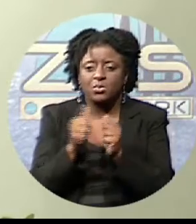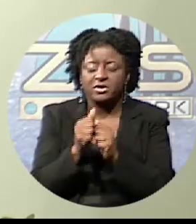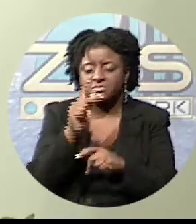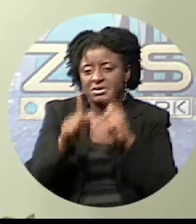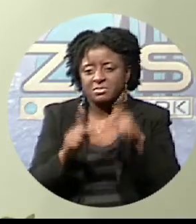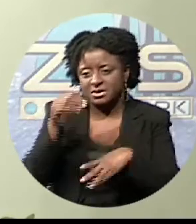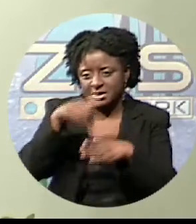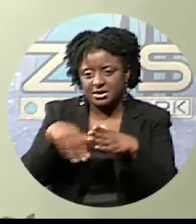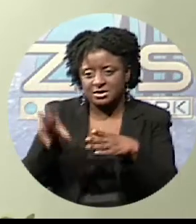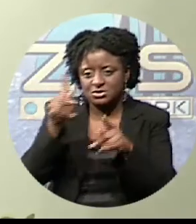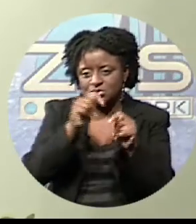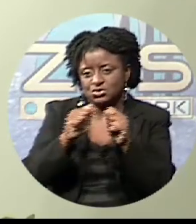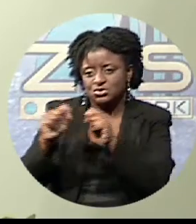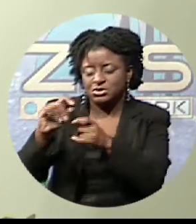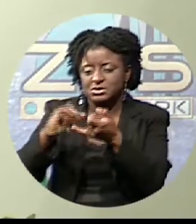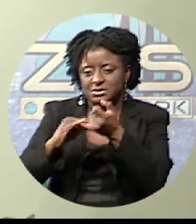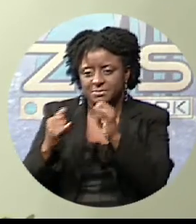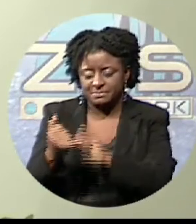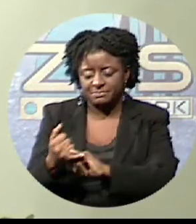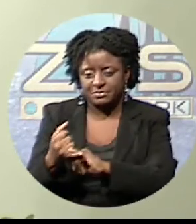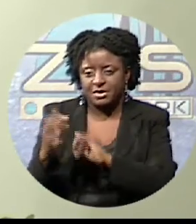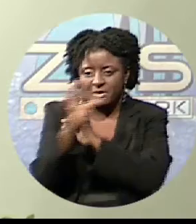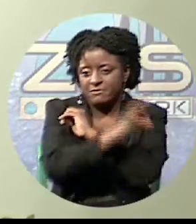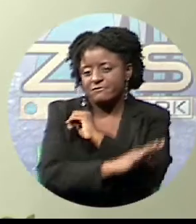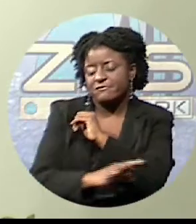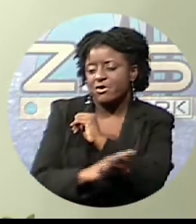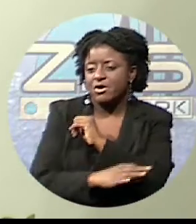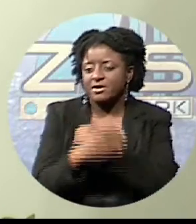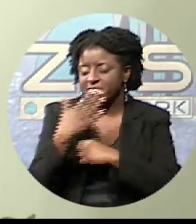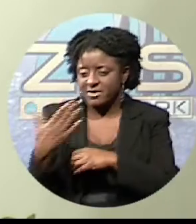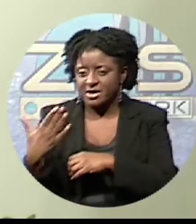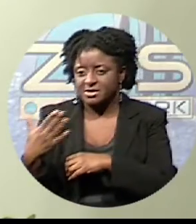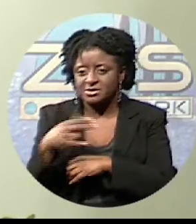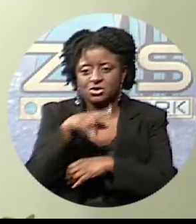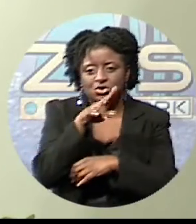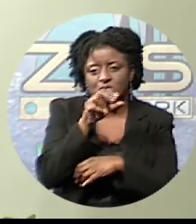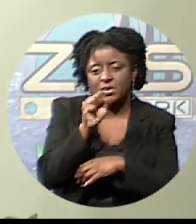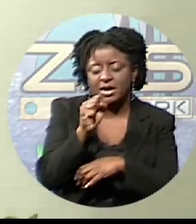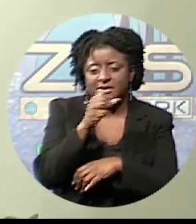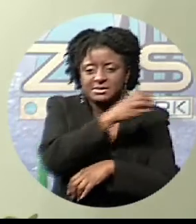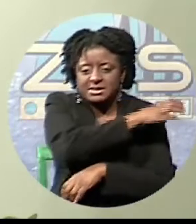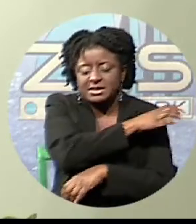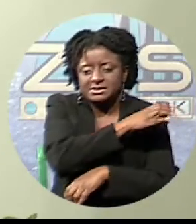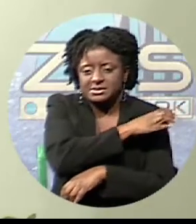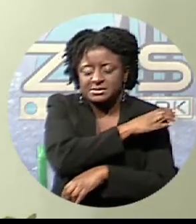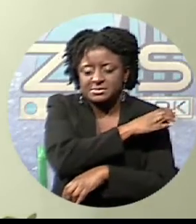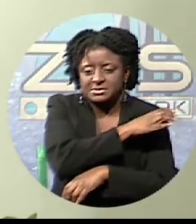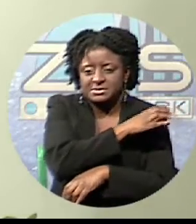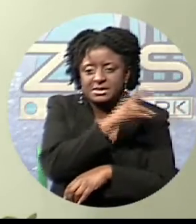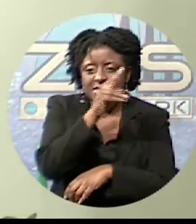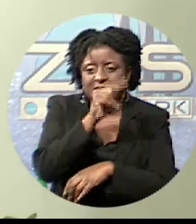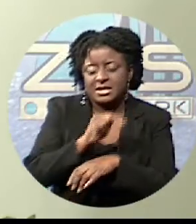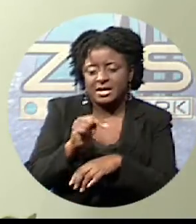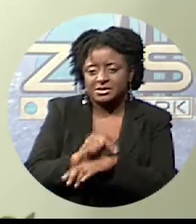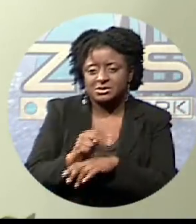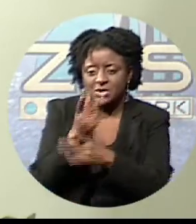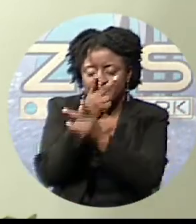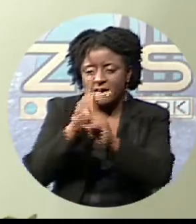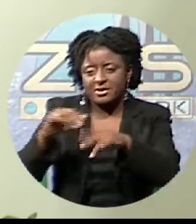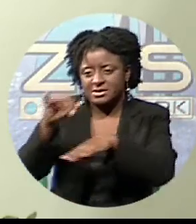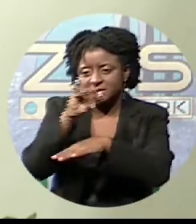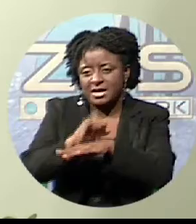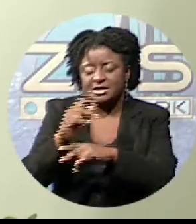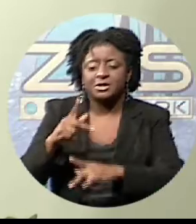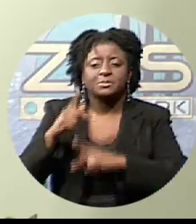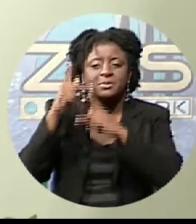of Tourism, the Ministry of Foreign Affairs, U.S. Customs and Border Protection, the Nassau Paradise Island Promotion Board, the Bahamas